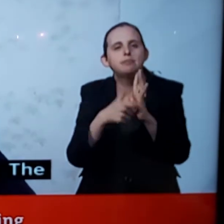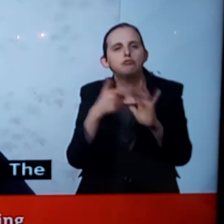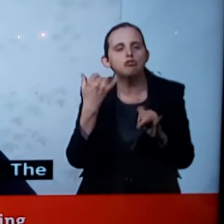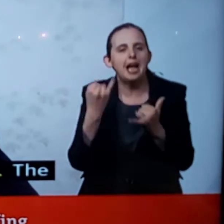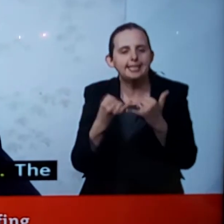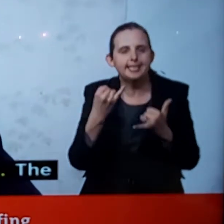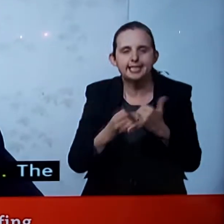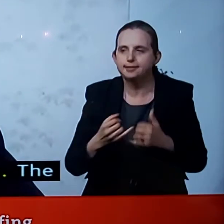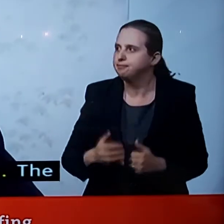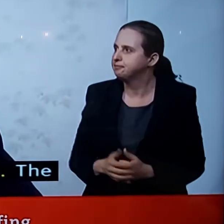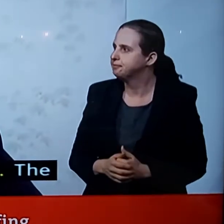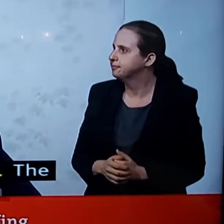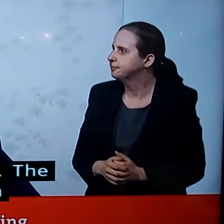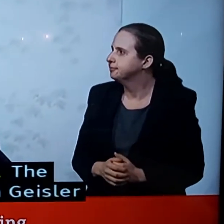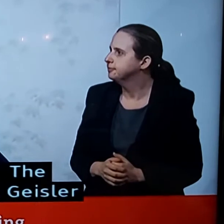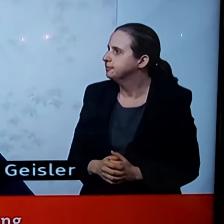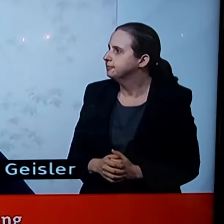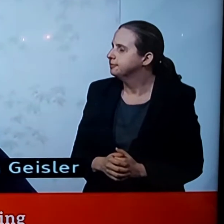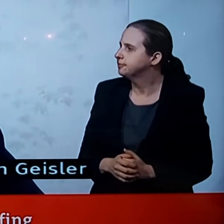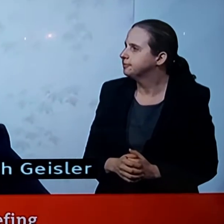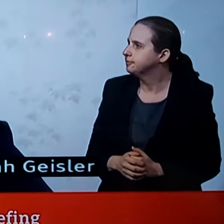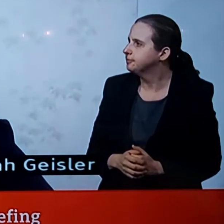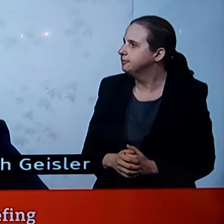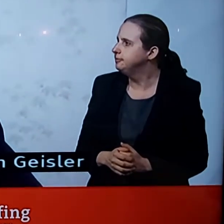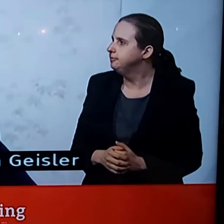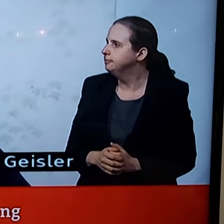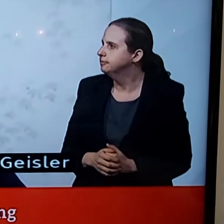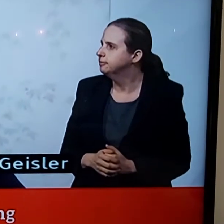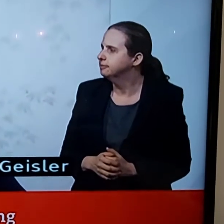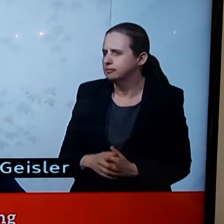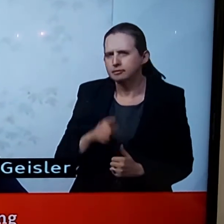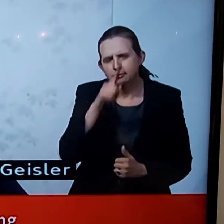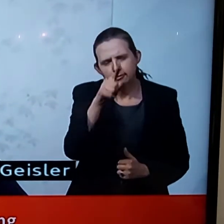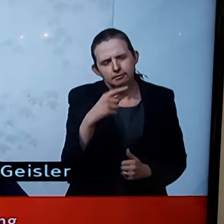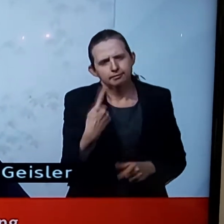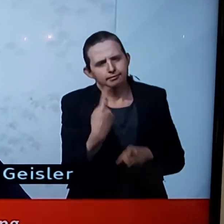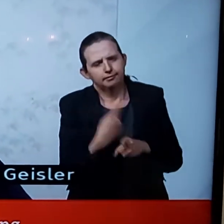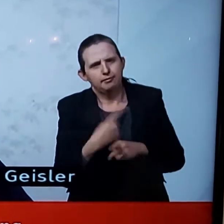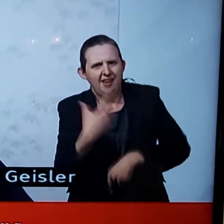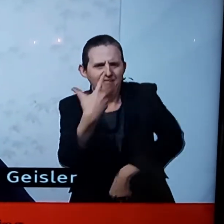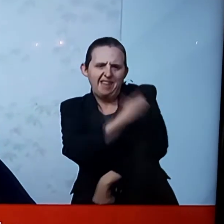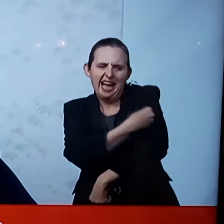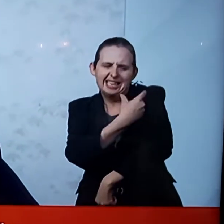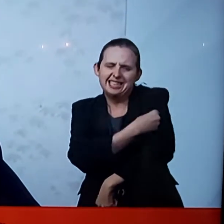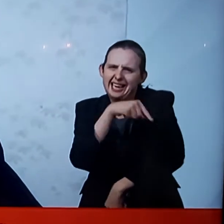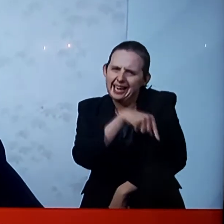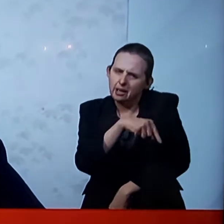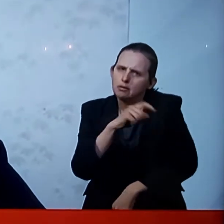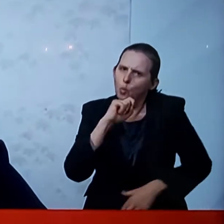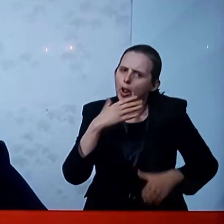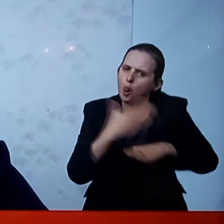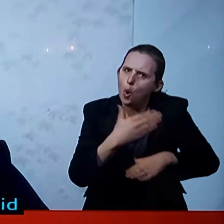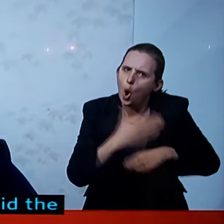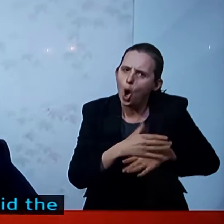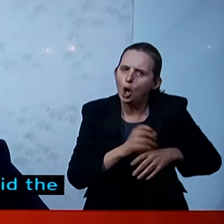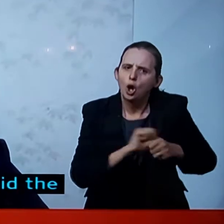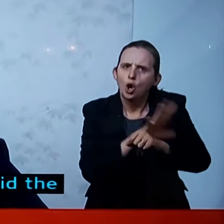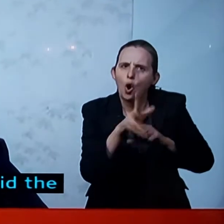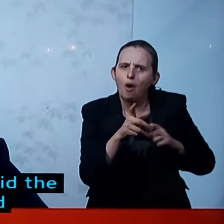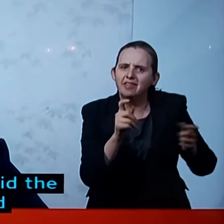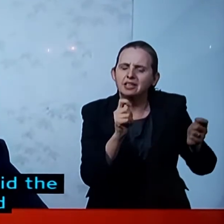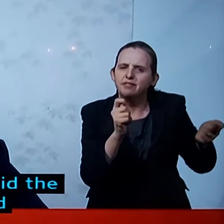just one thing. You said the evidence suggests that vaccine is still effective against new variant identified here in the UK, but considering the